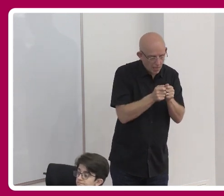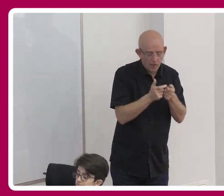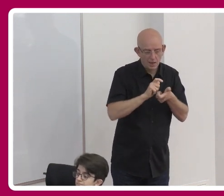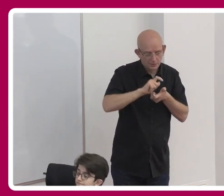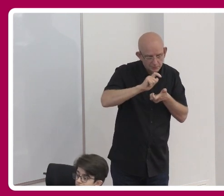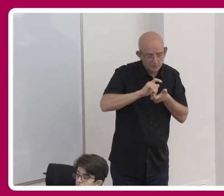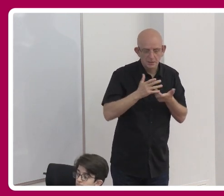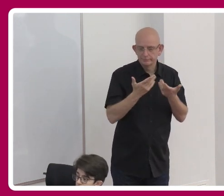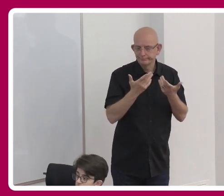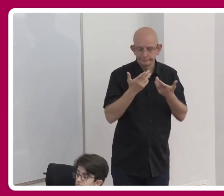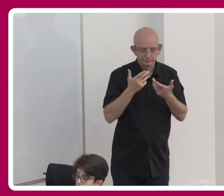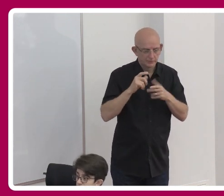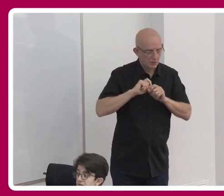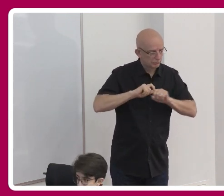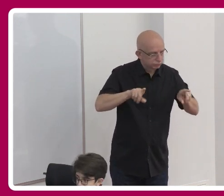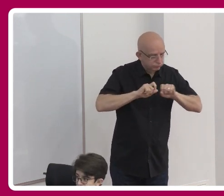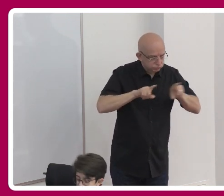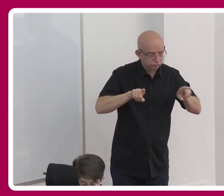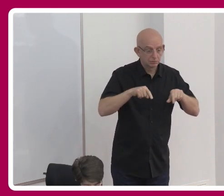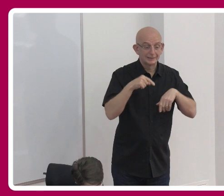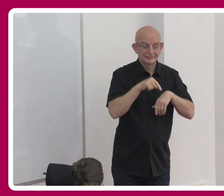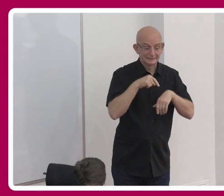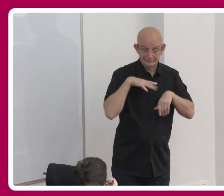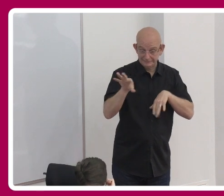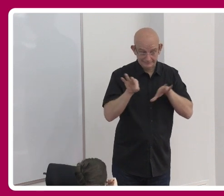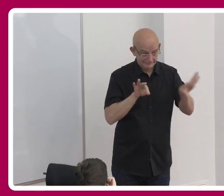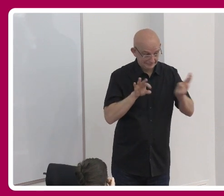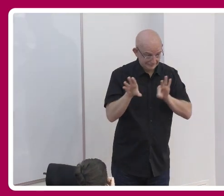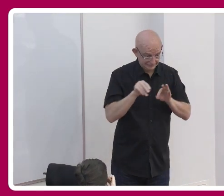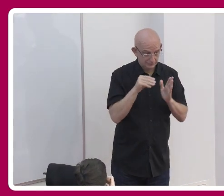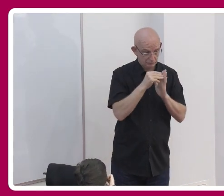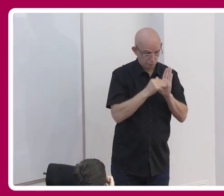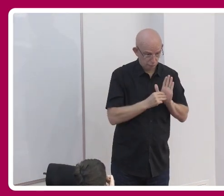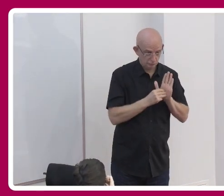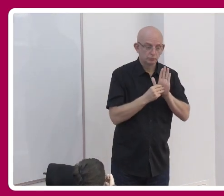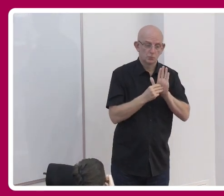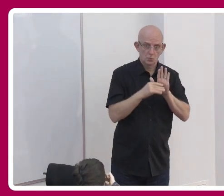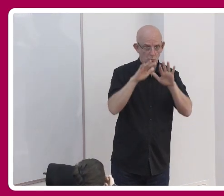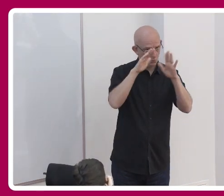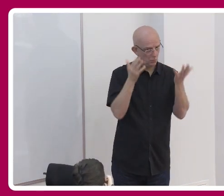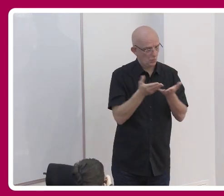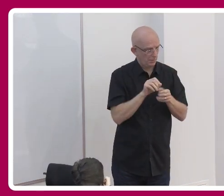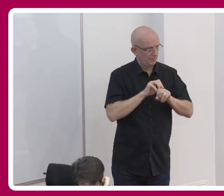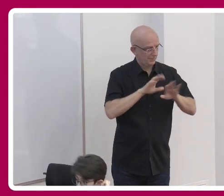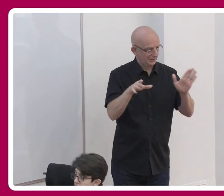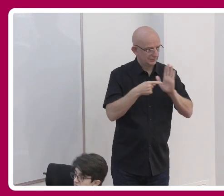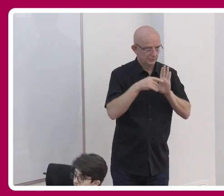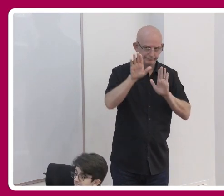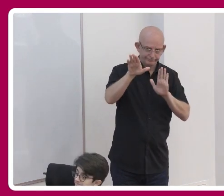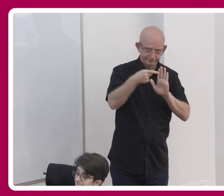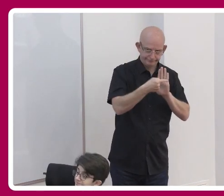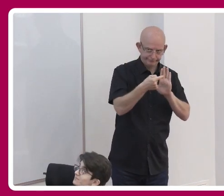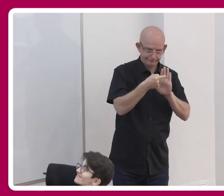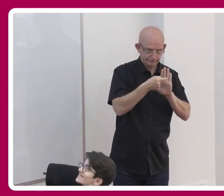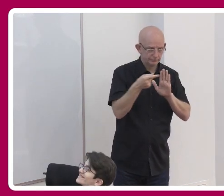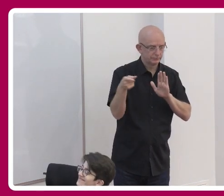media, and it's a way to put pressure. It's an additional way that we put pressure on government. And then change, the